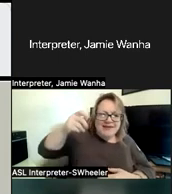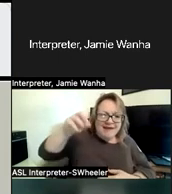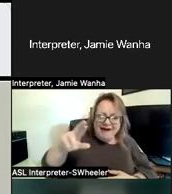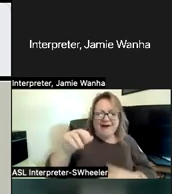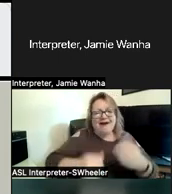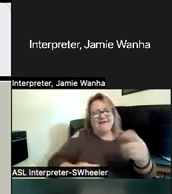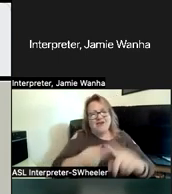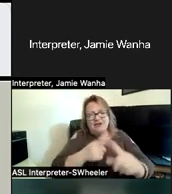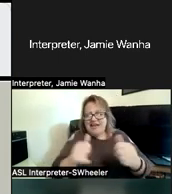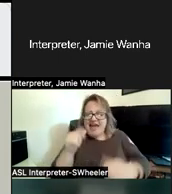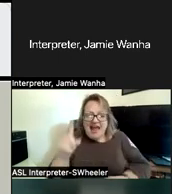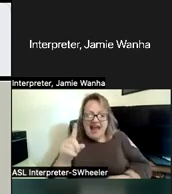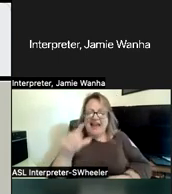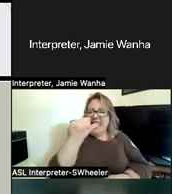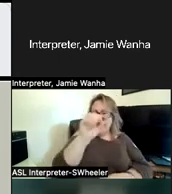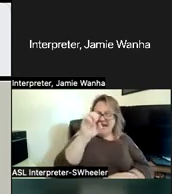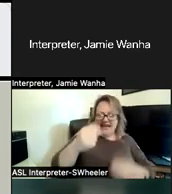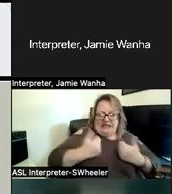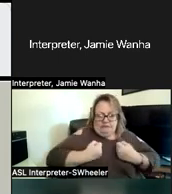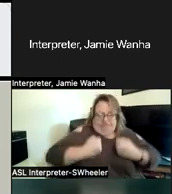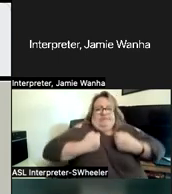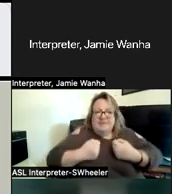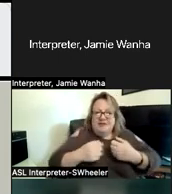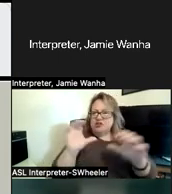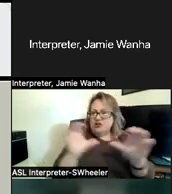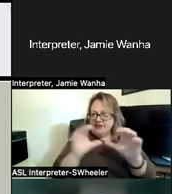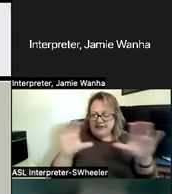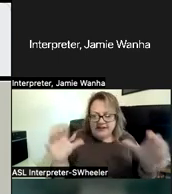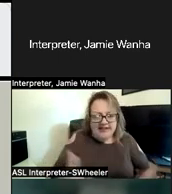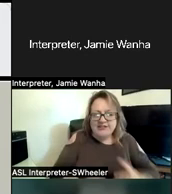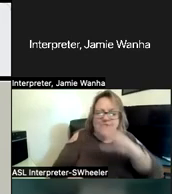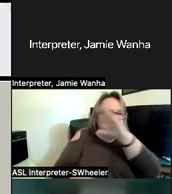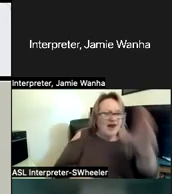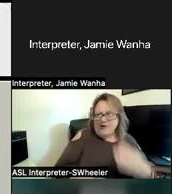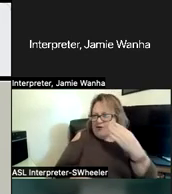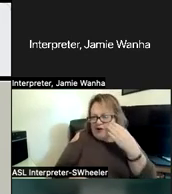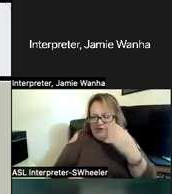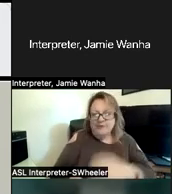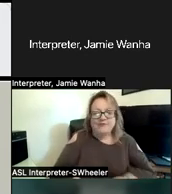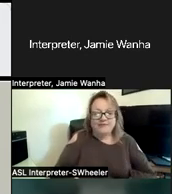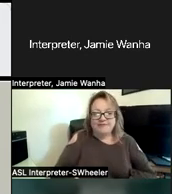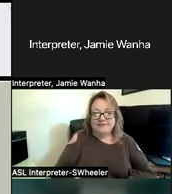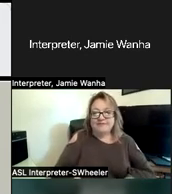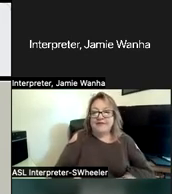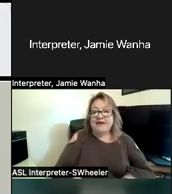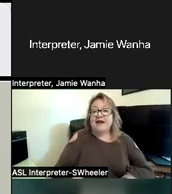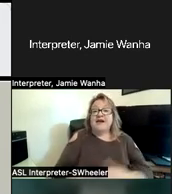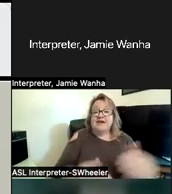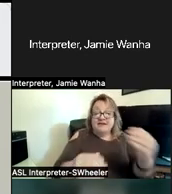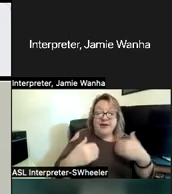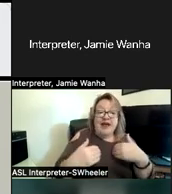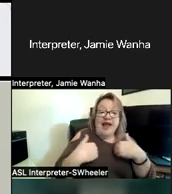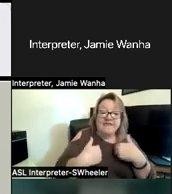par and ready for any kind of thing that might come our way. Because again, you never know when disasters are gonna come. All right, and then we